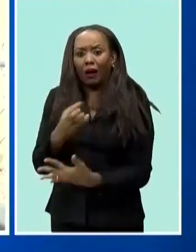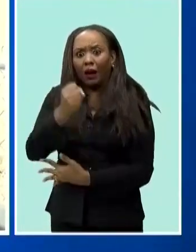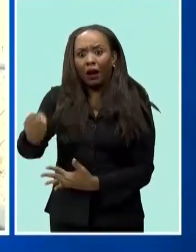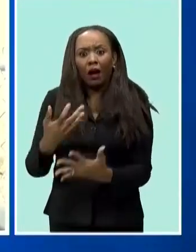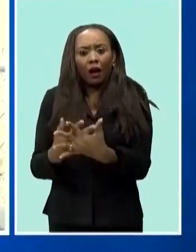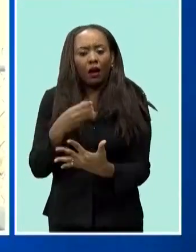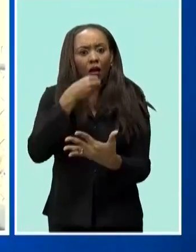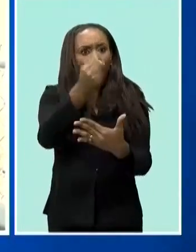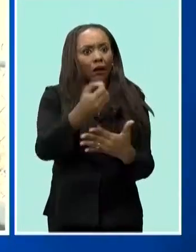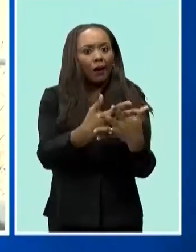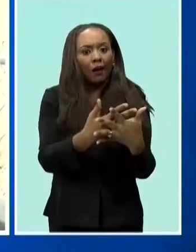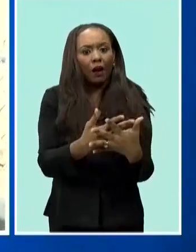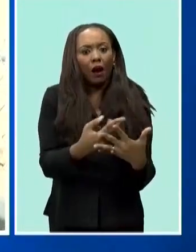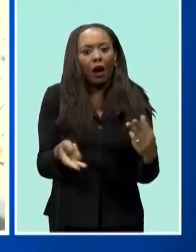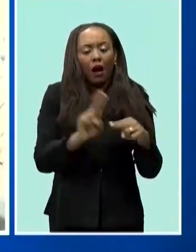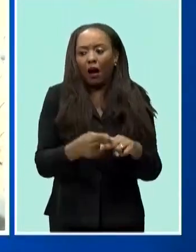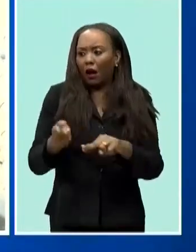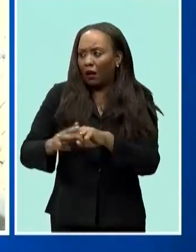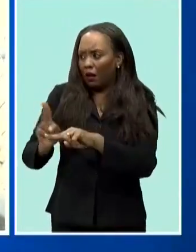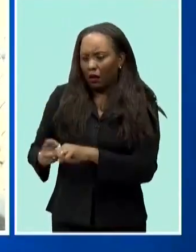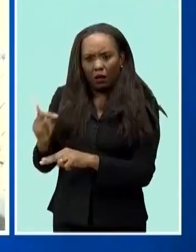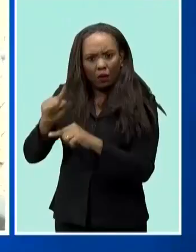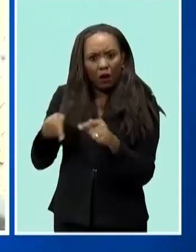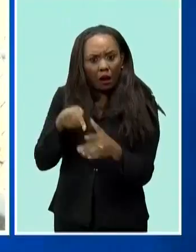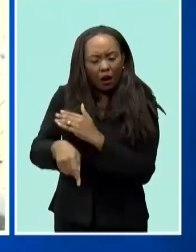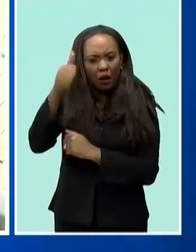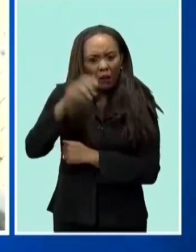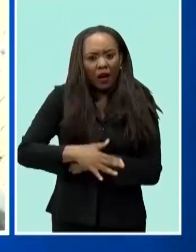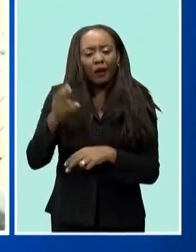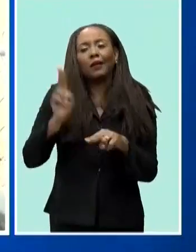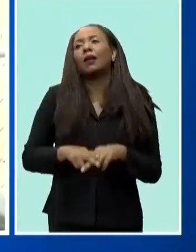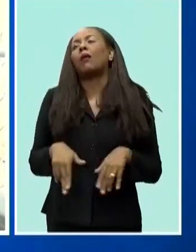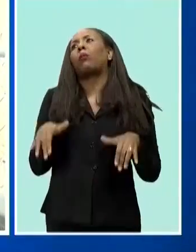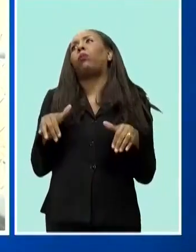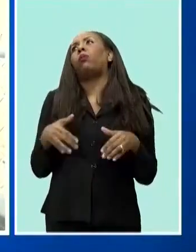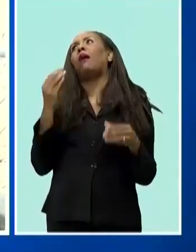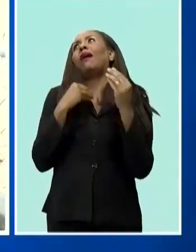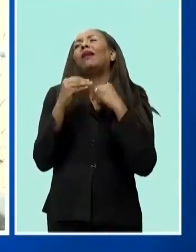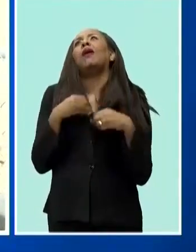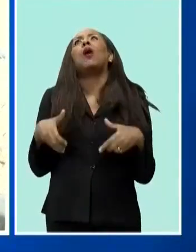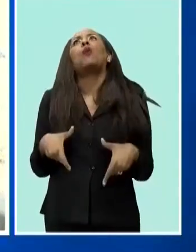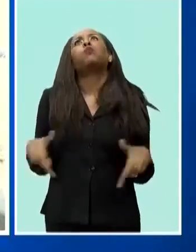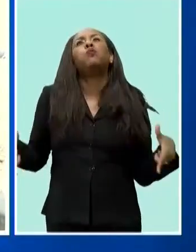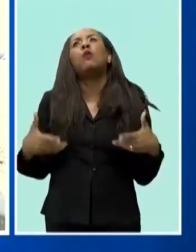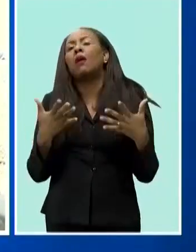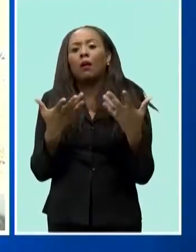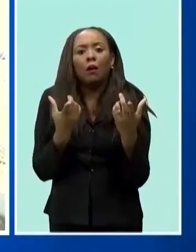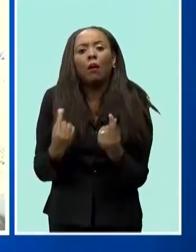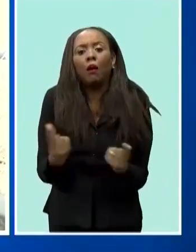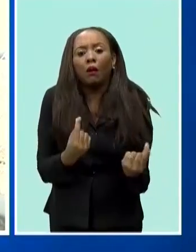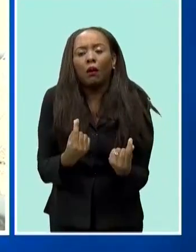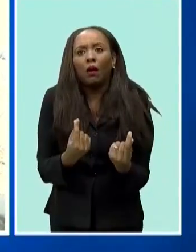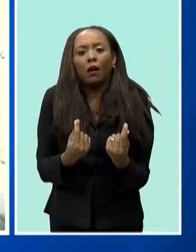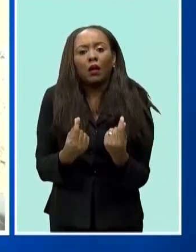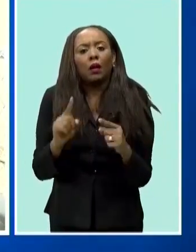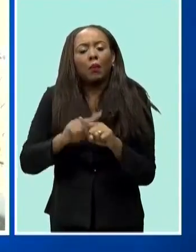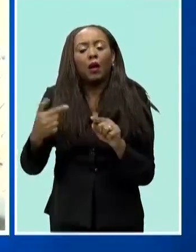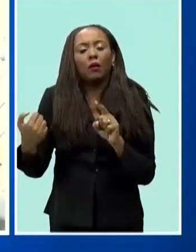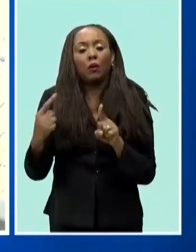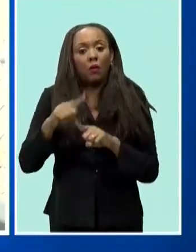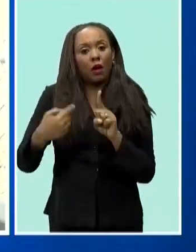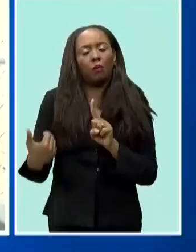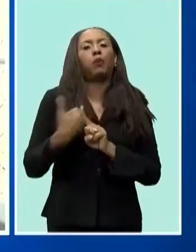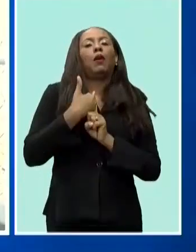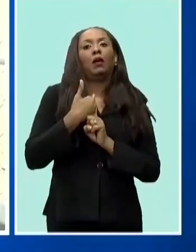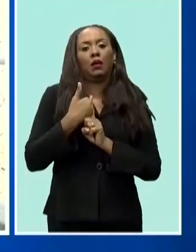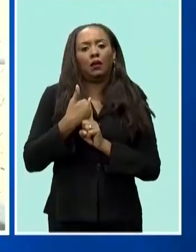We're gonna do when you kill a man and go and sit down in jail and just eat and get fat. We just only say when it hit home that we feel